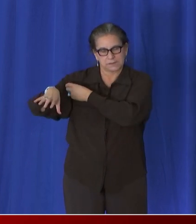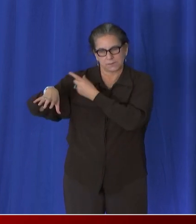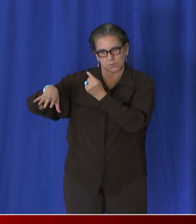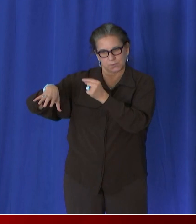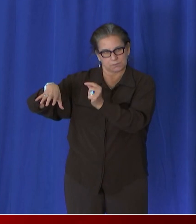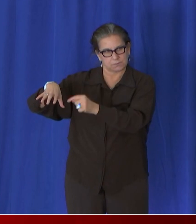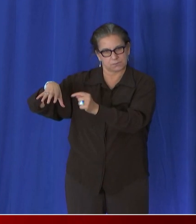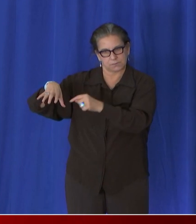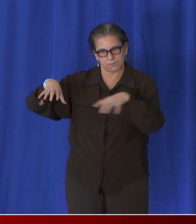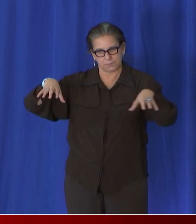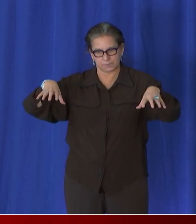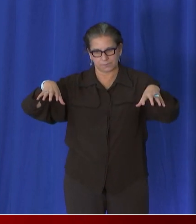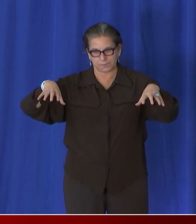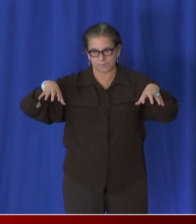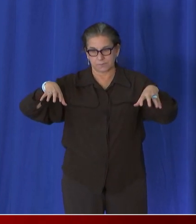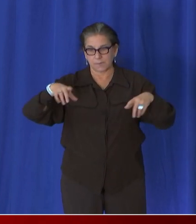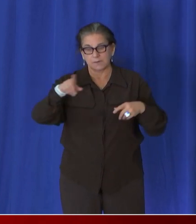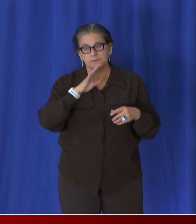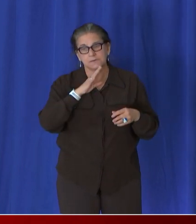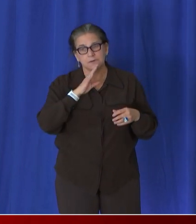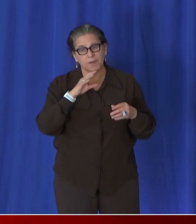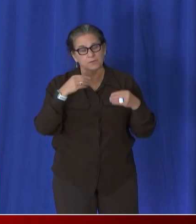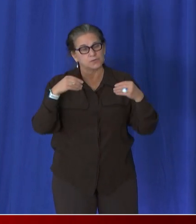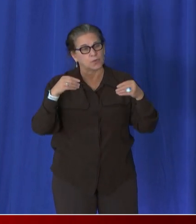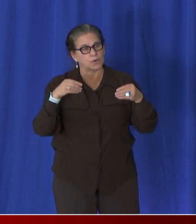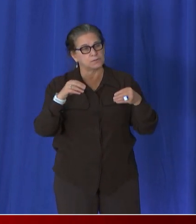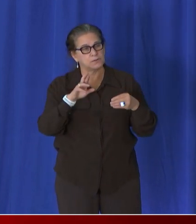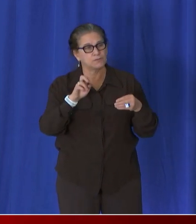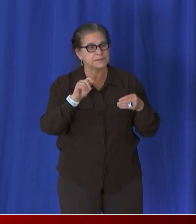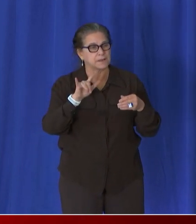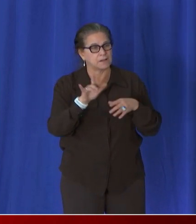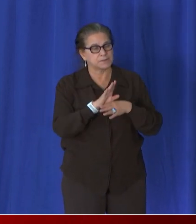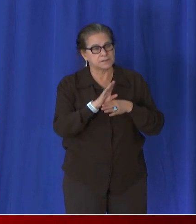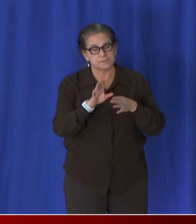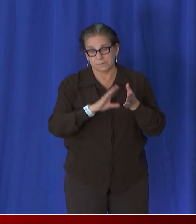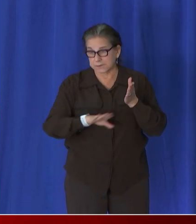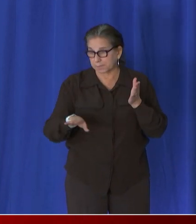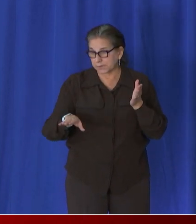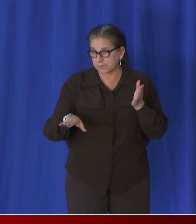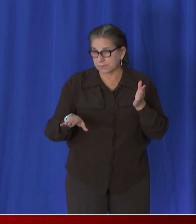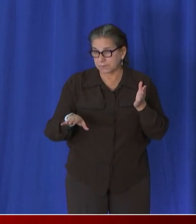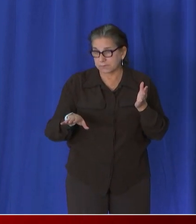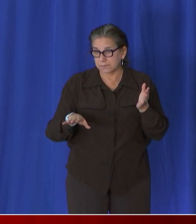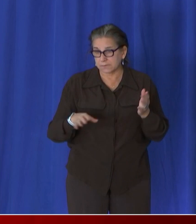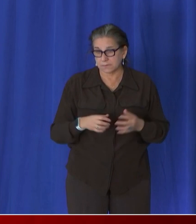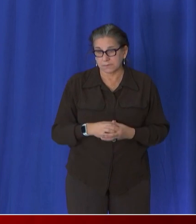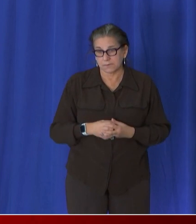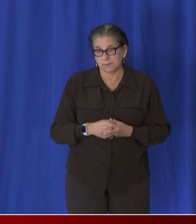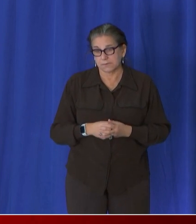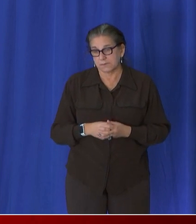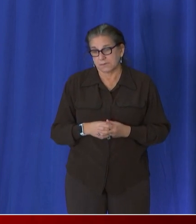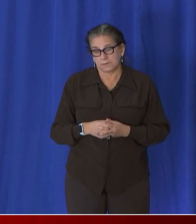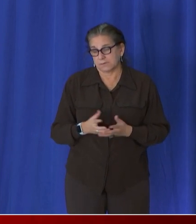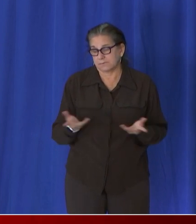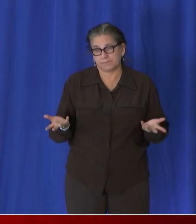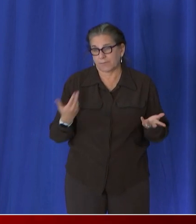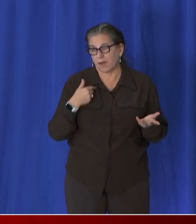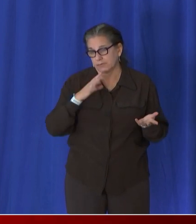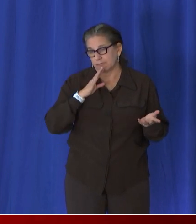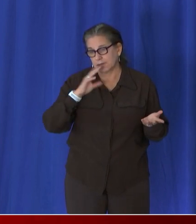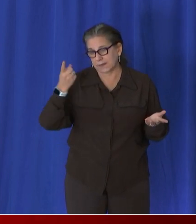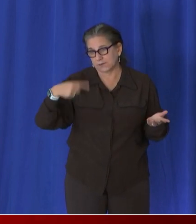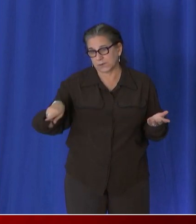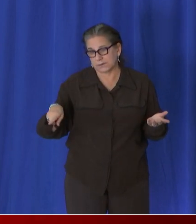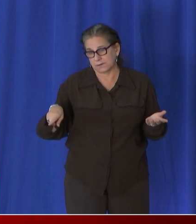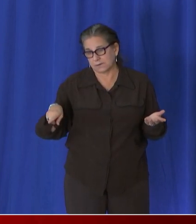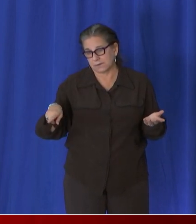then retail, just in general retail, is that the same as groceries? So similar to grocery stores and retail, it wouldn't be, because again, it's not a place where